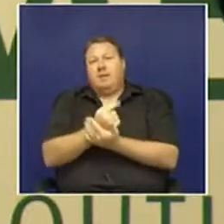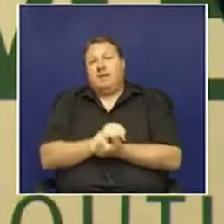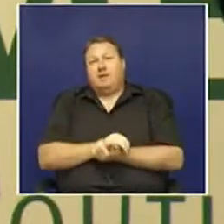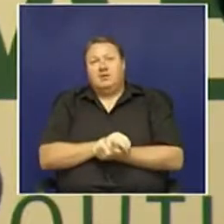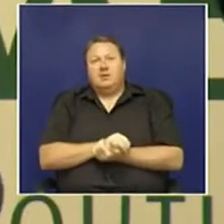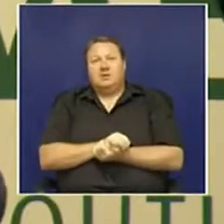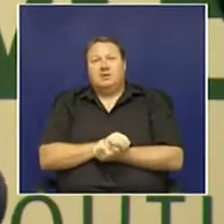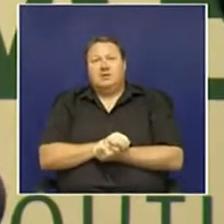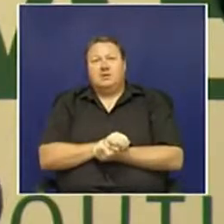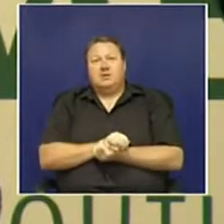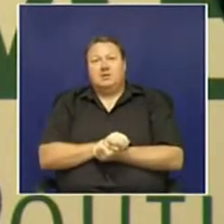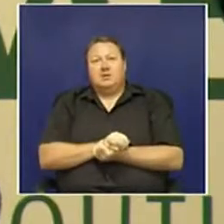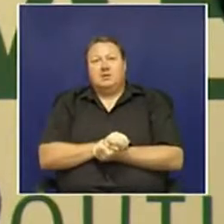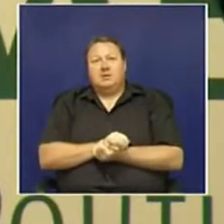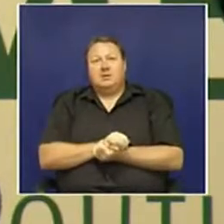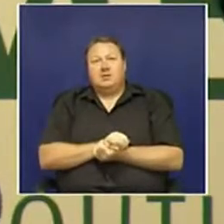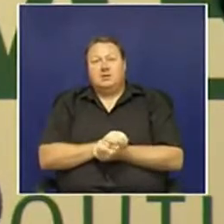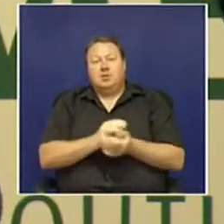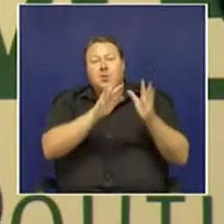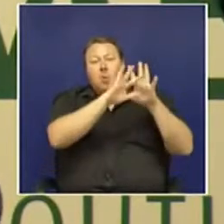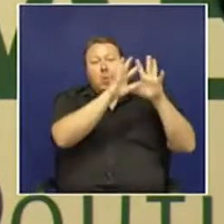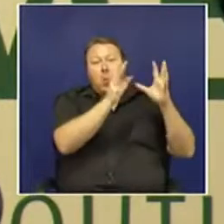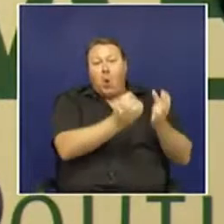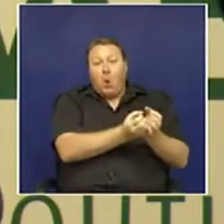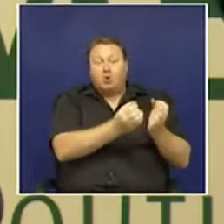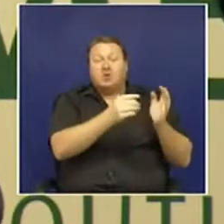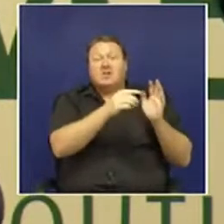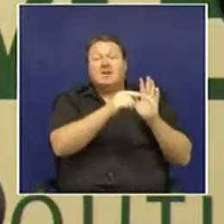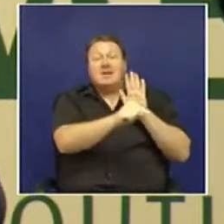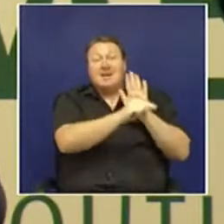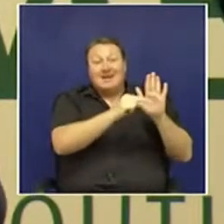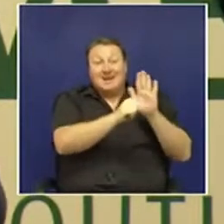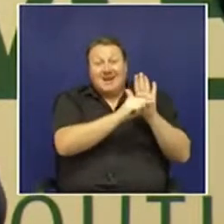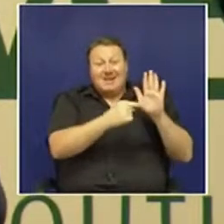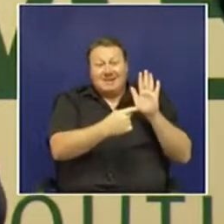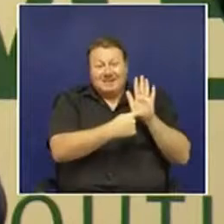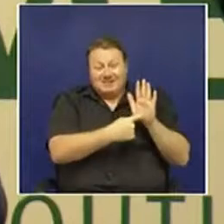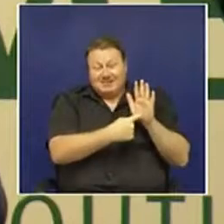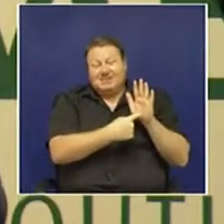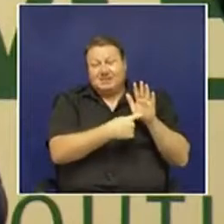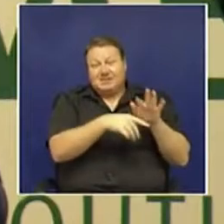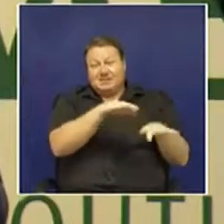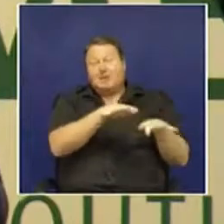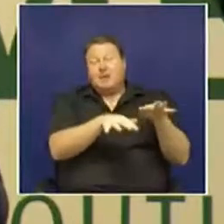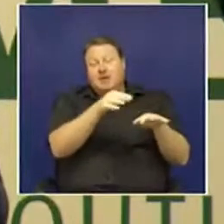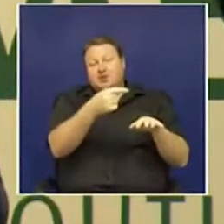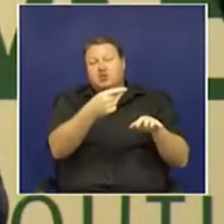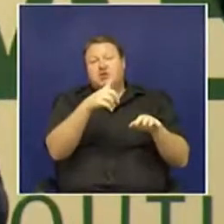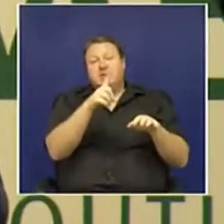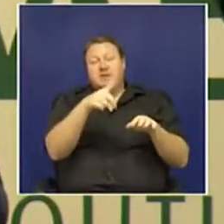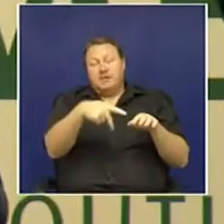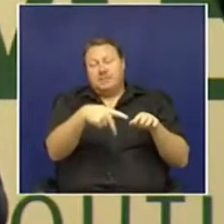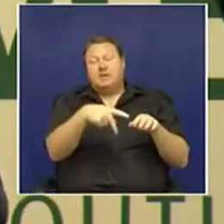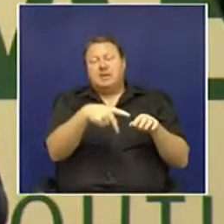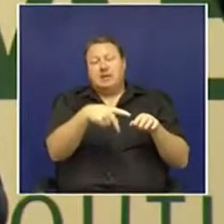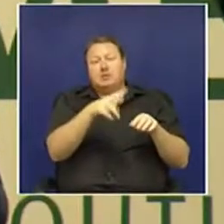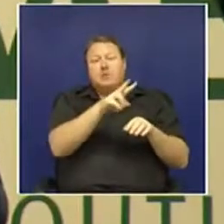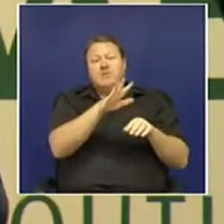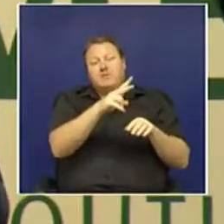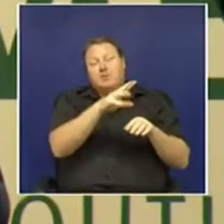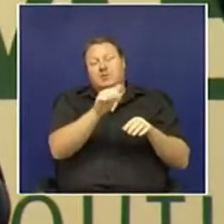Gross debt stabilizes a share of GDP in 25-26 at